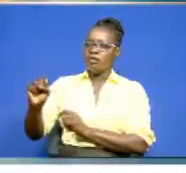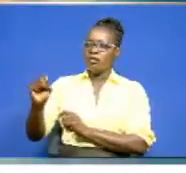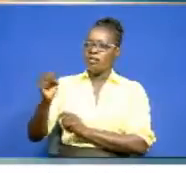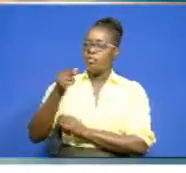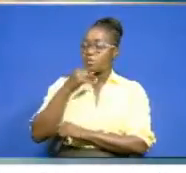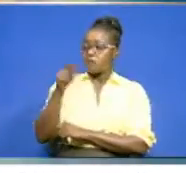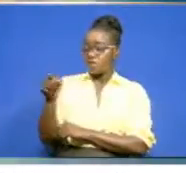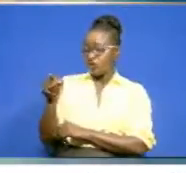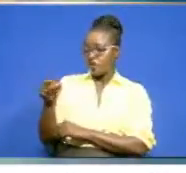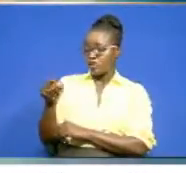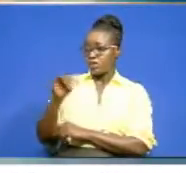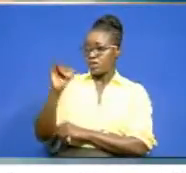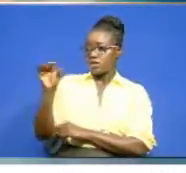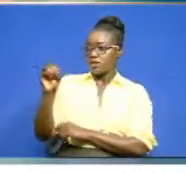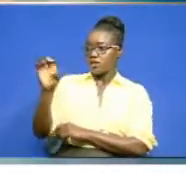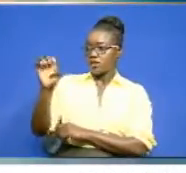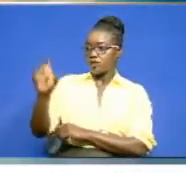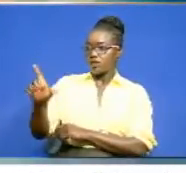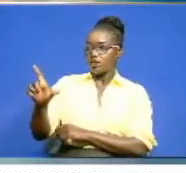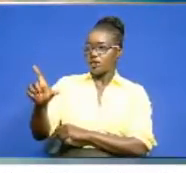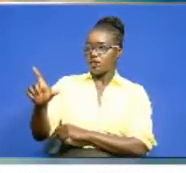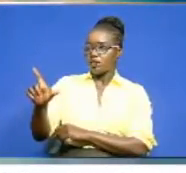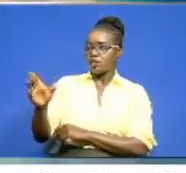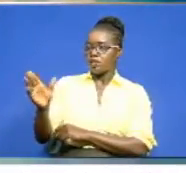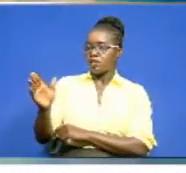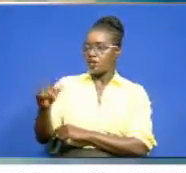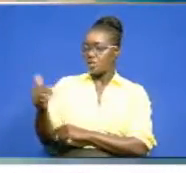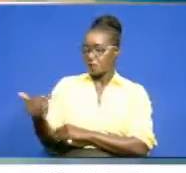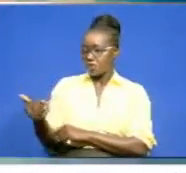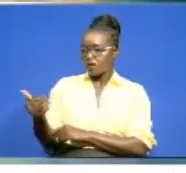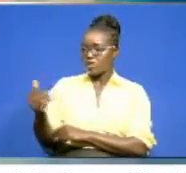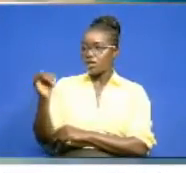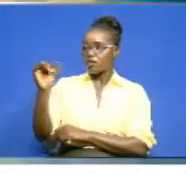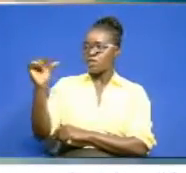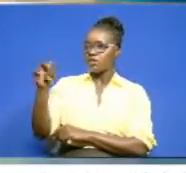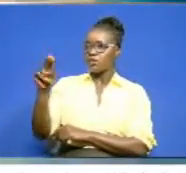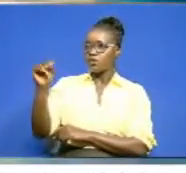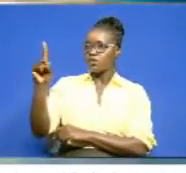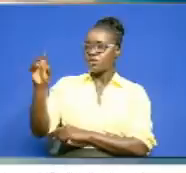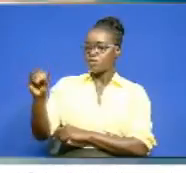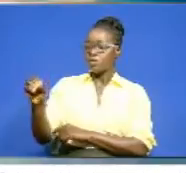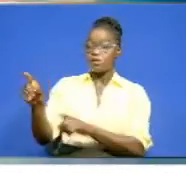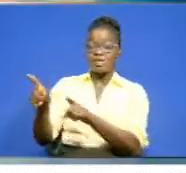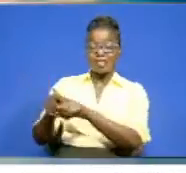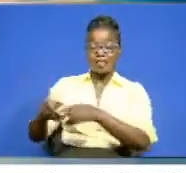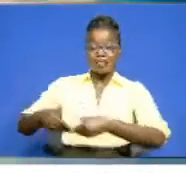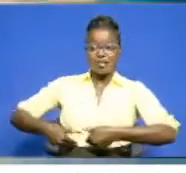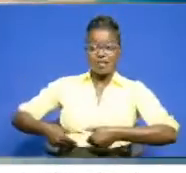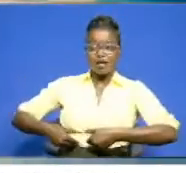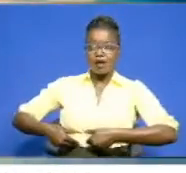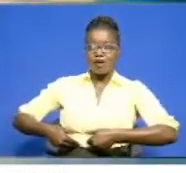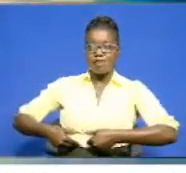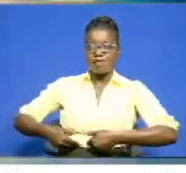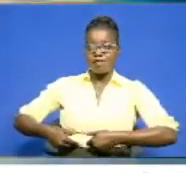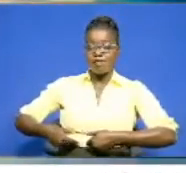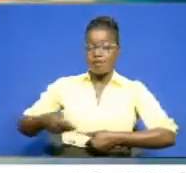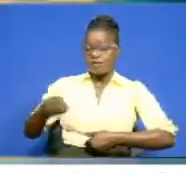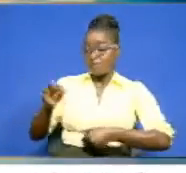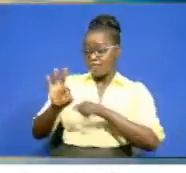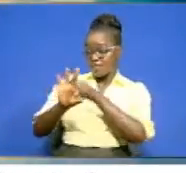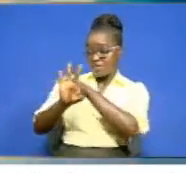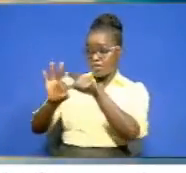young player. Taylor is still young. Ronnie Ngundo is still young. So these three players,